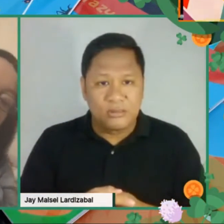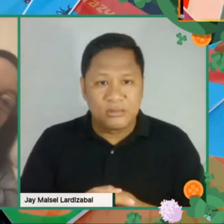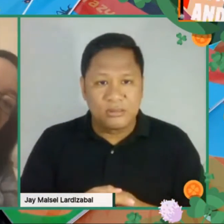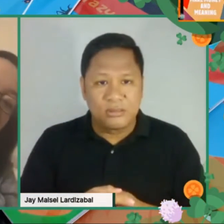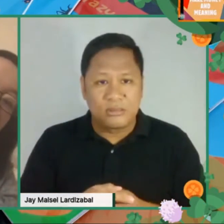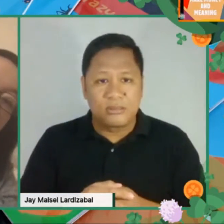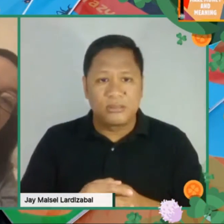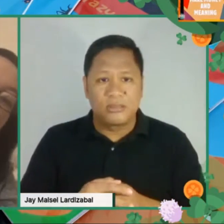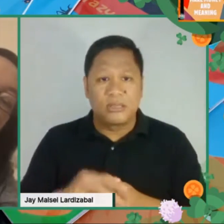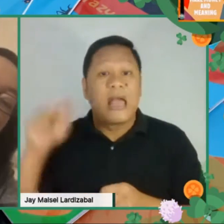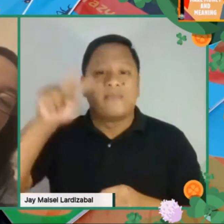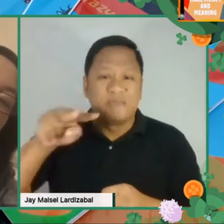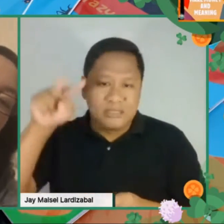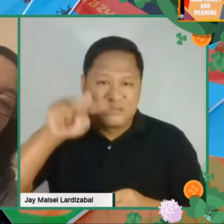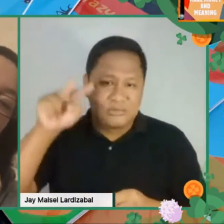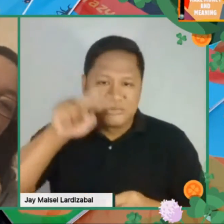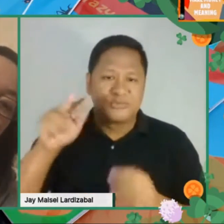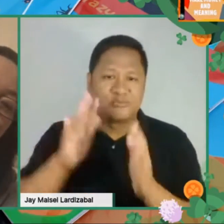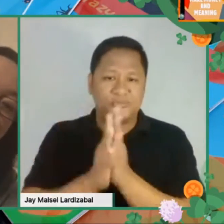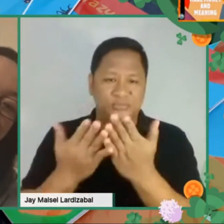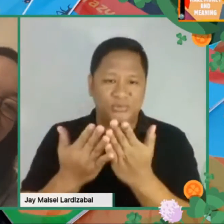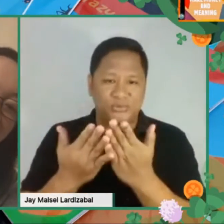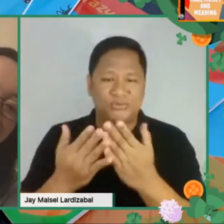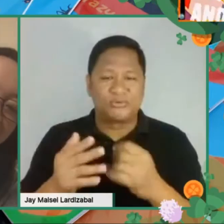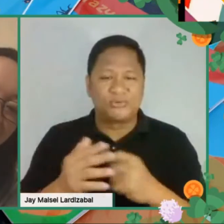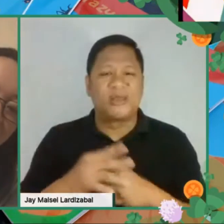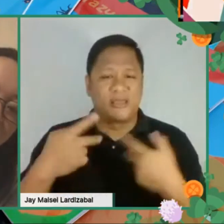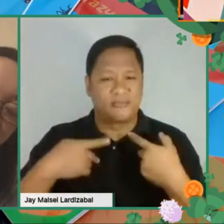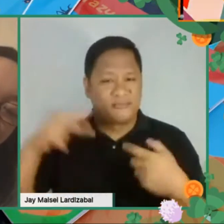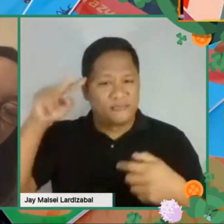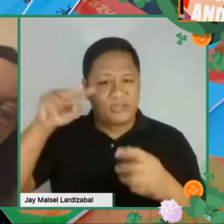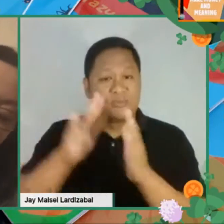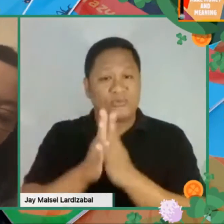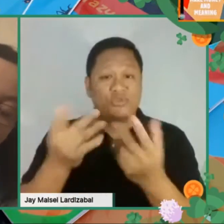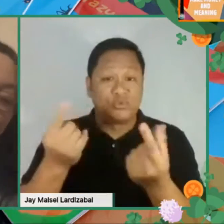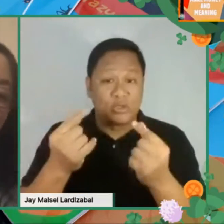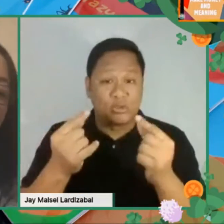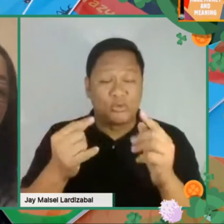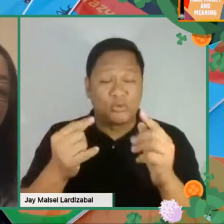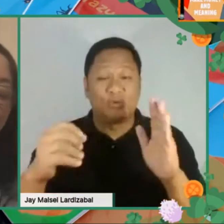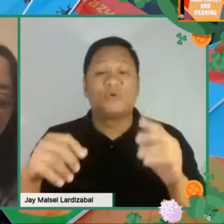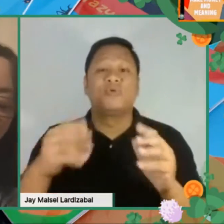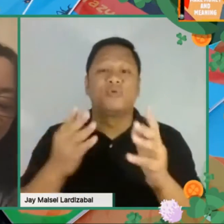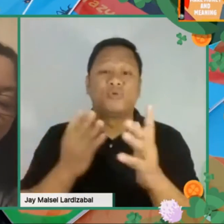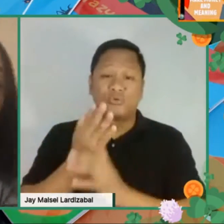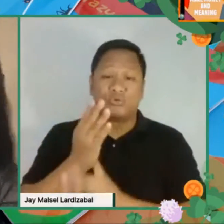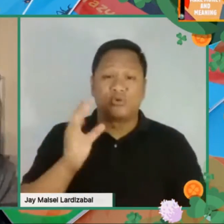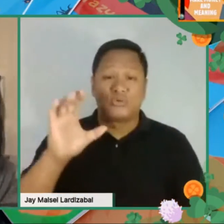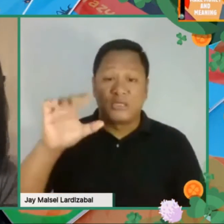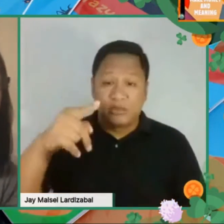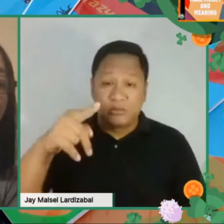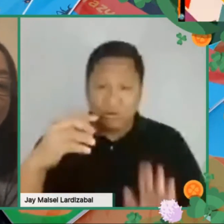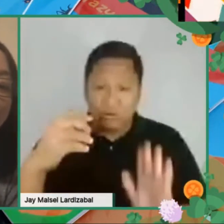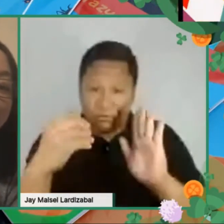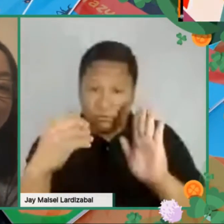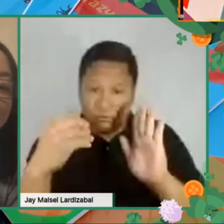So book. Uh-huh. ayan na yung tech ngayon. So just scan the QR code and meron siyang Okay.